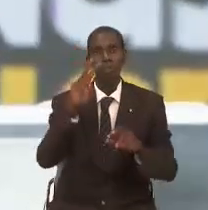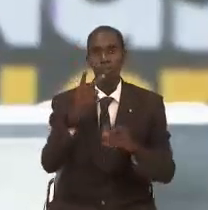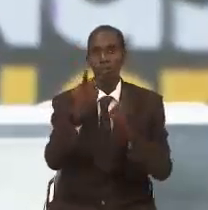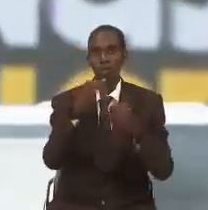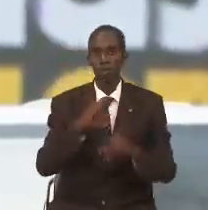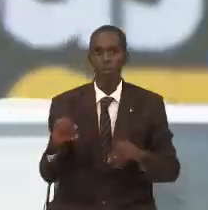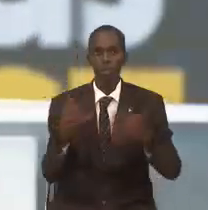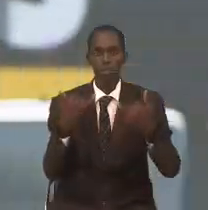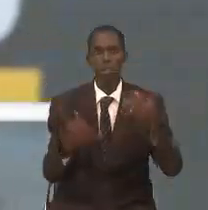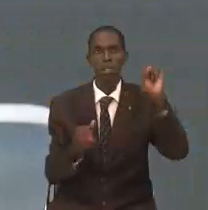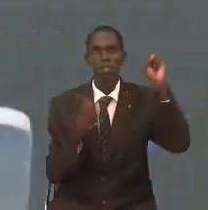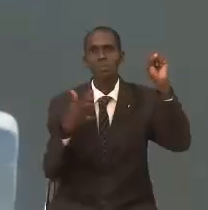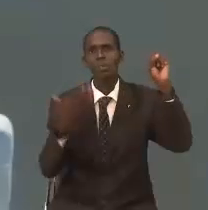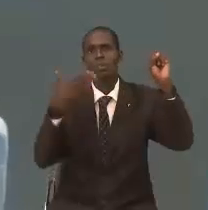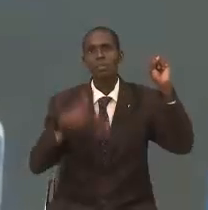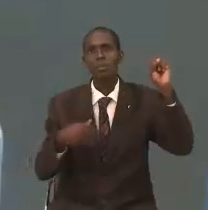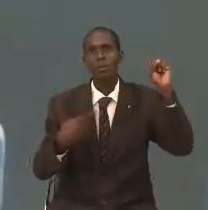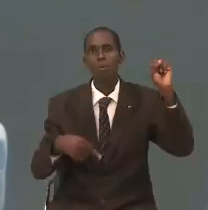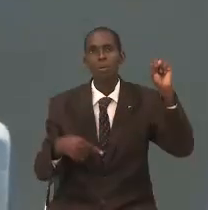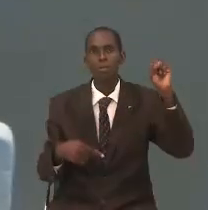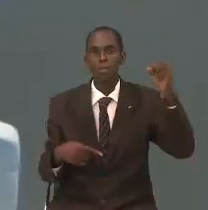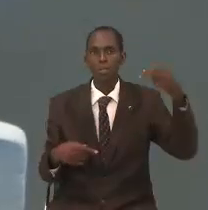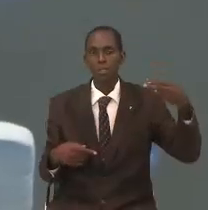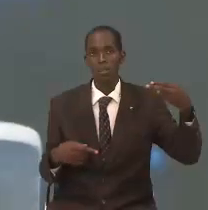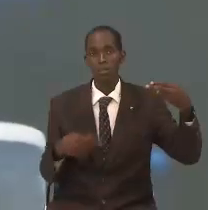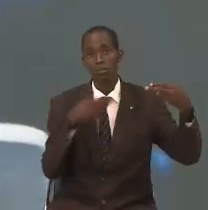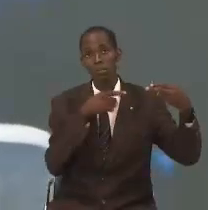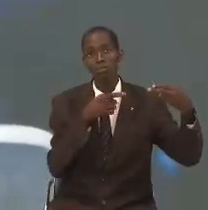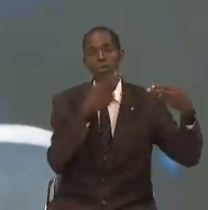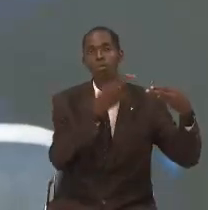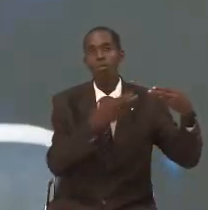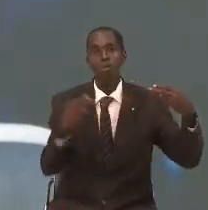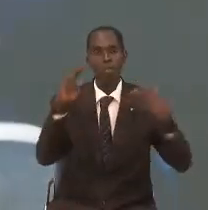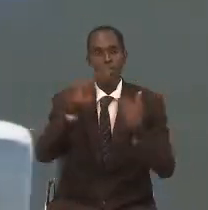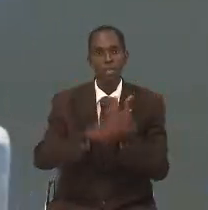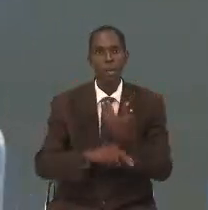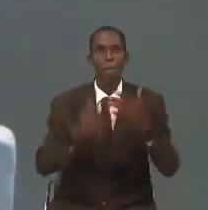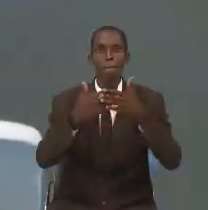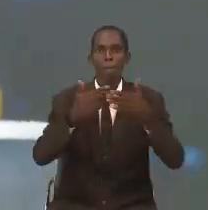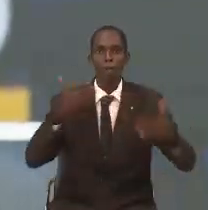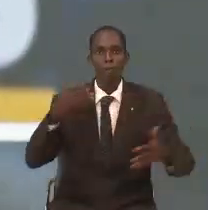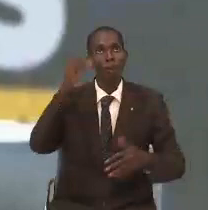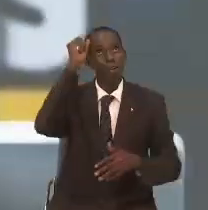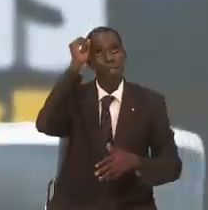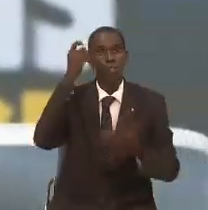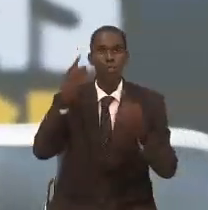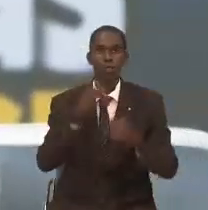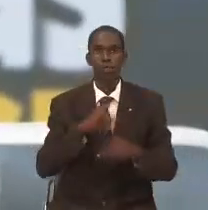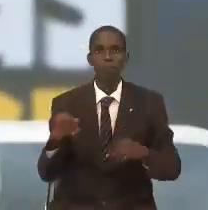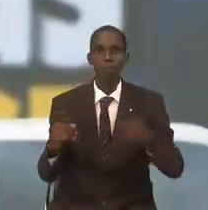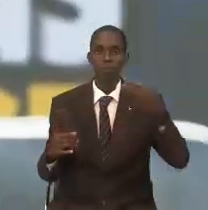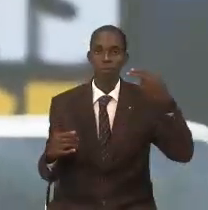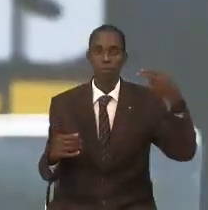H in the holiness before his coming. Holiness for his